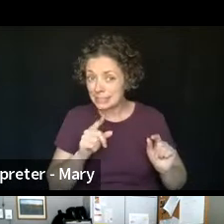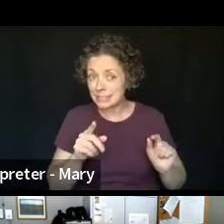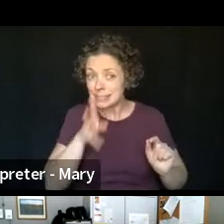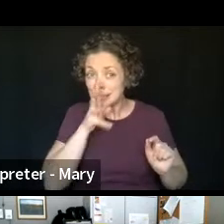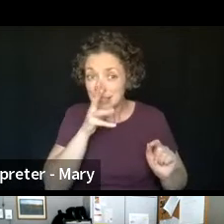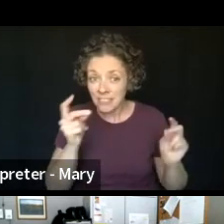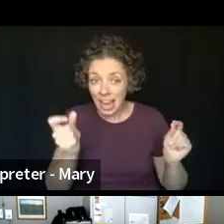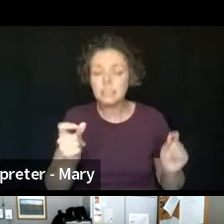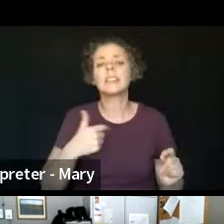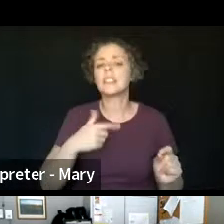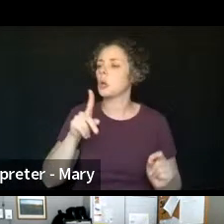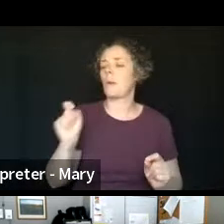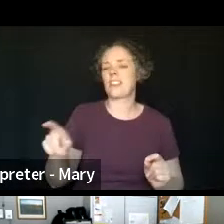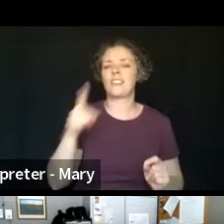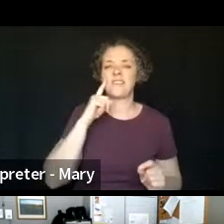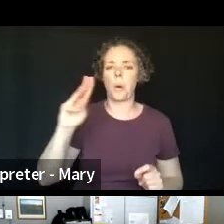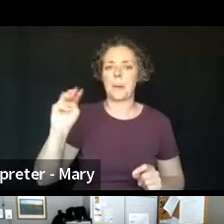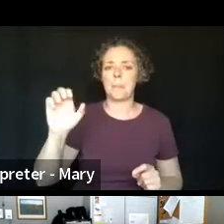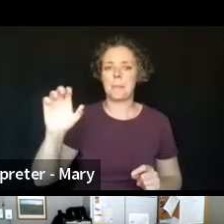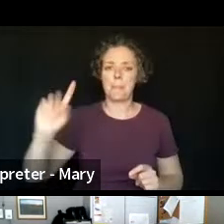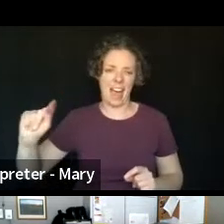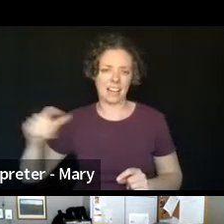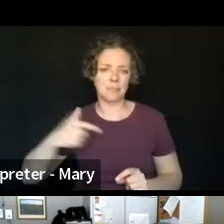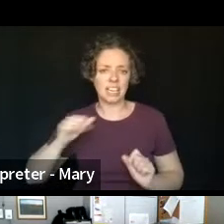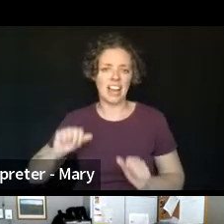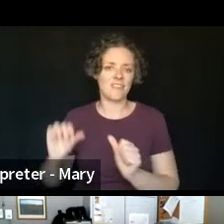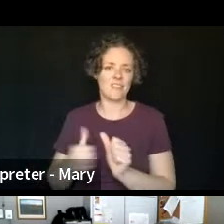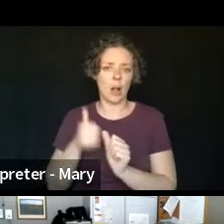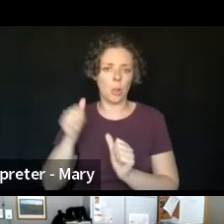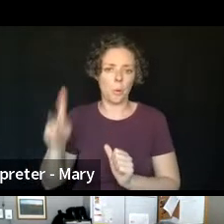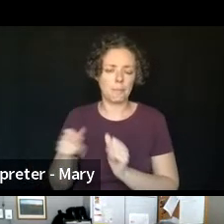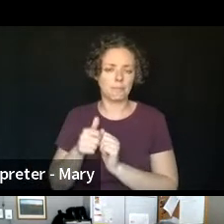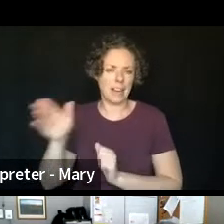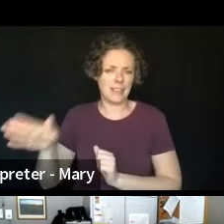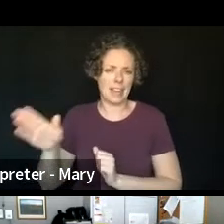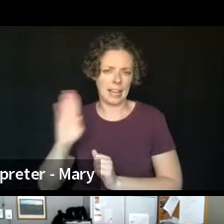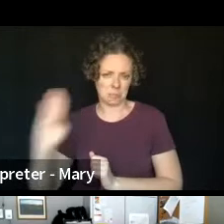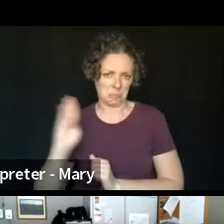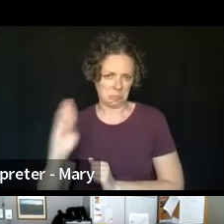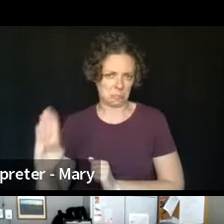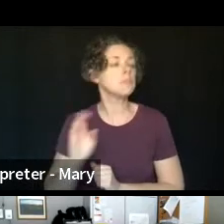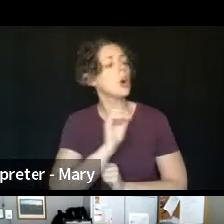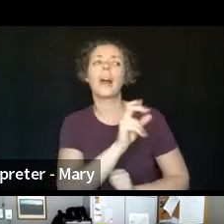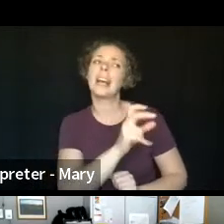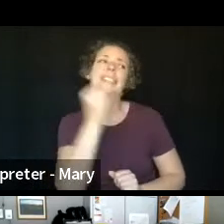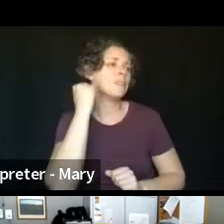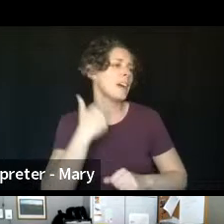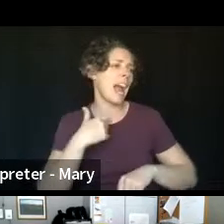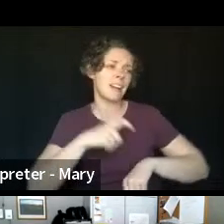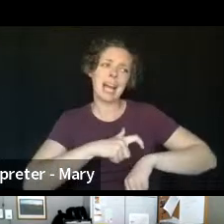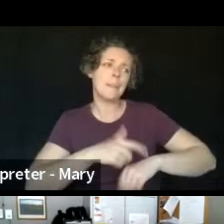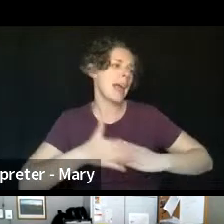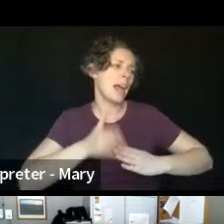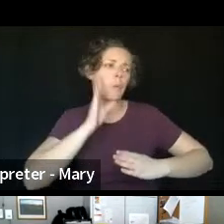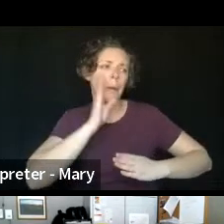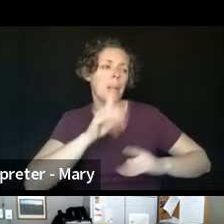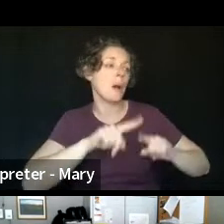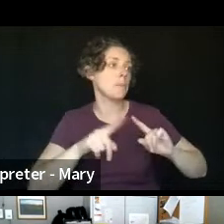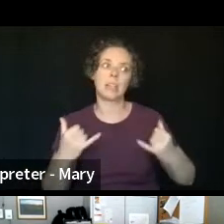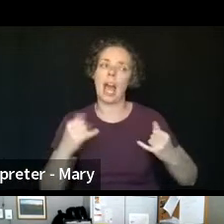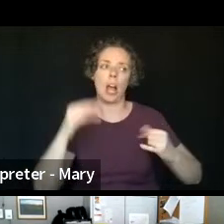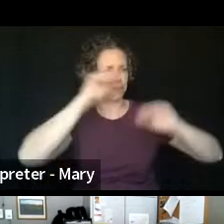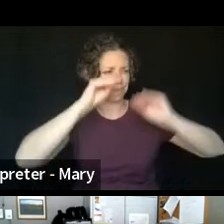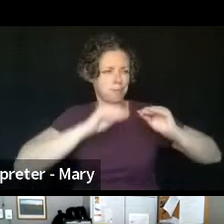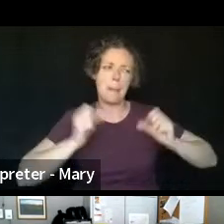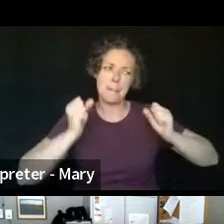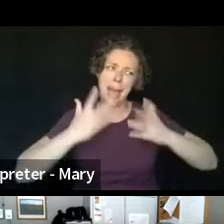question from Matt. I can follow up with him directly. Okay, appreciate it. Thanks. And if we have time at the end, we will. I'm sorry, we're just like super packed today.